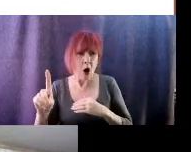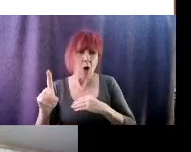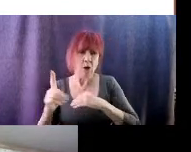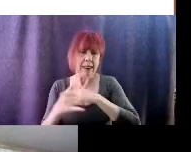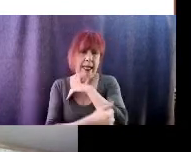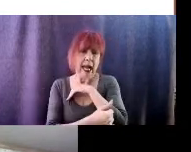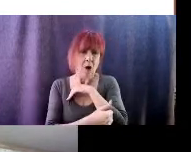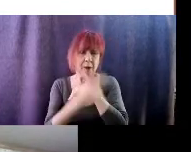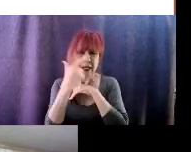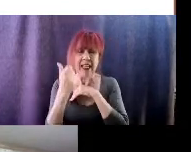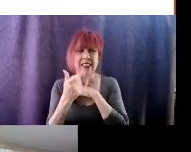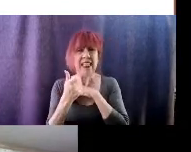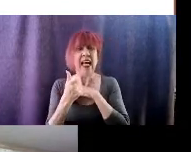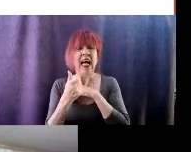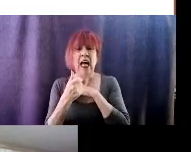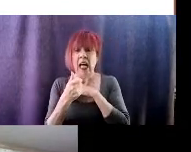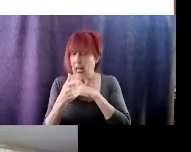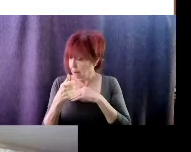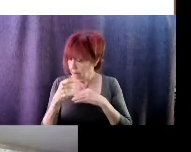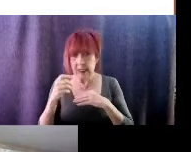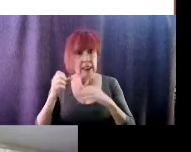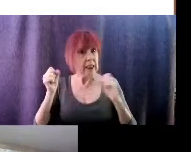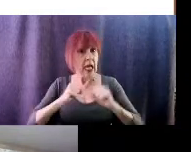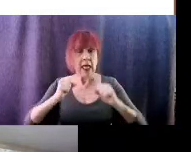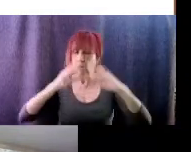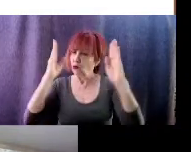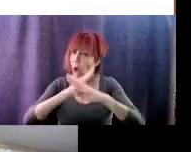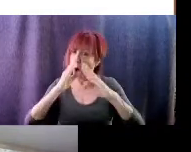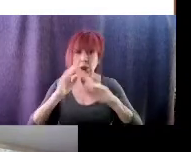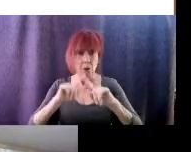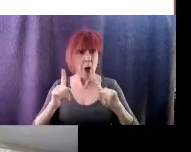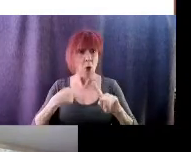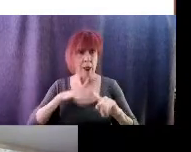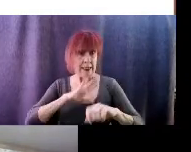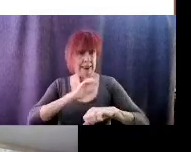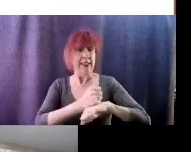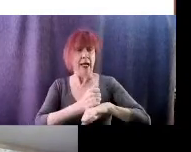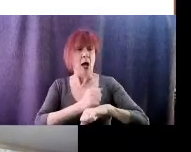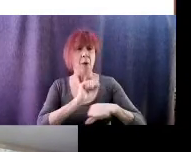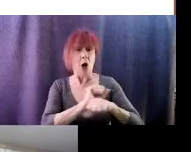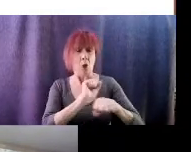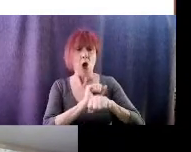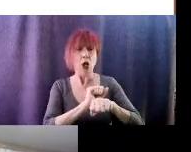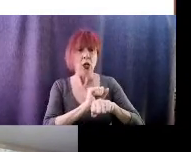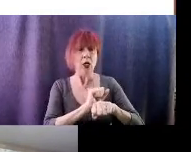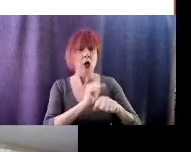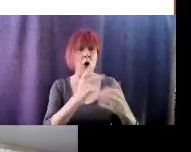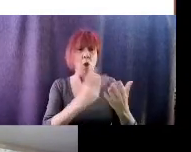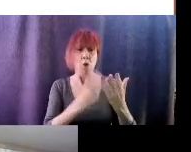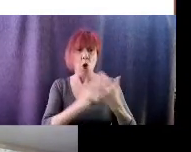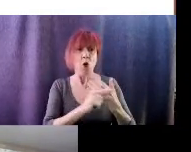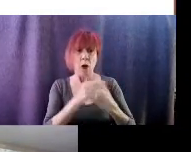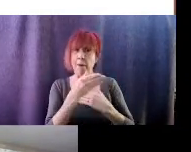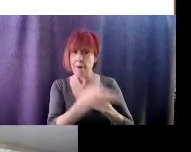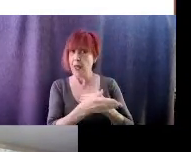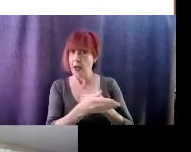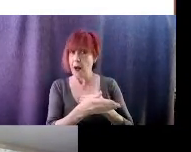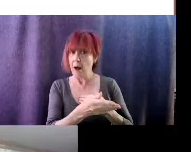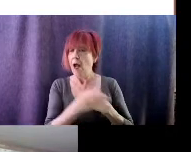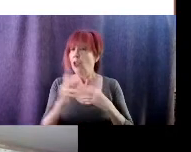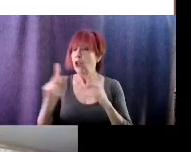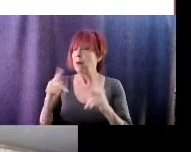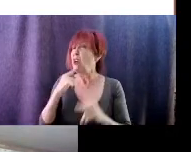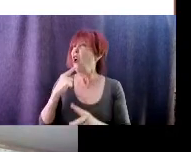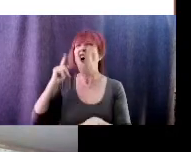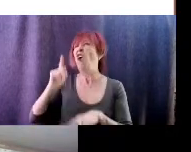this small county has, we were able to start a work program. So the people that say we can't do it here, or we don't have enough businesses here, we simply do not believe. So